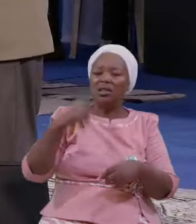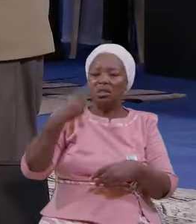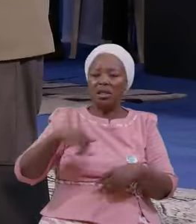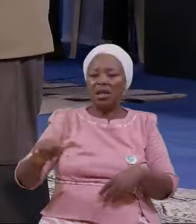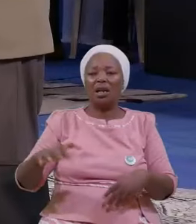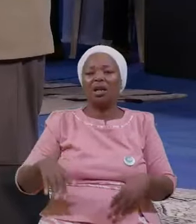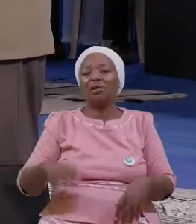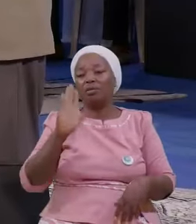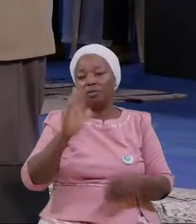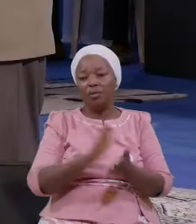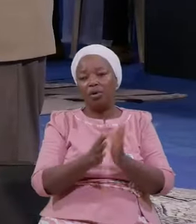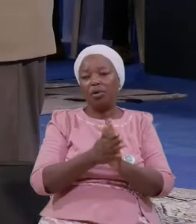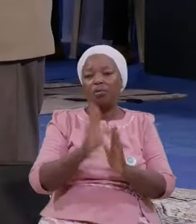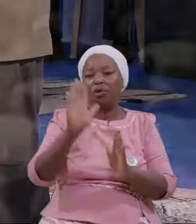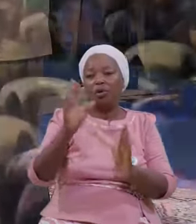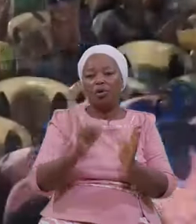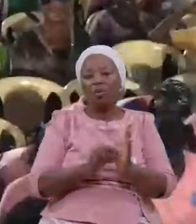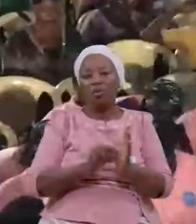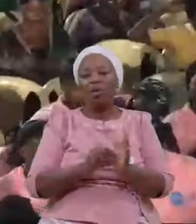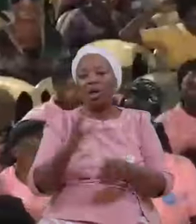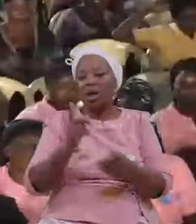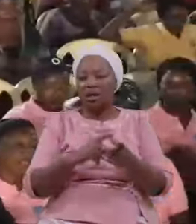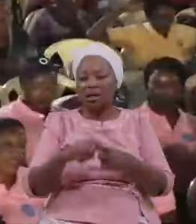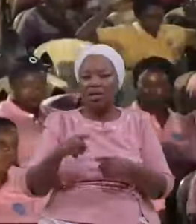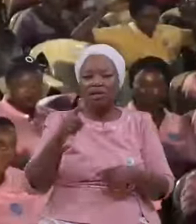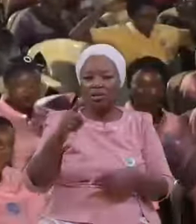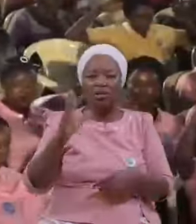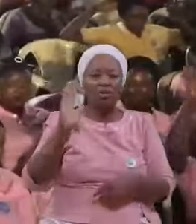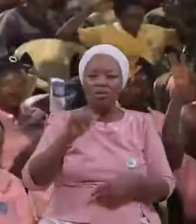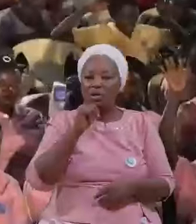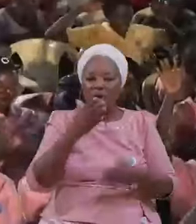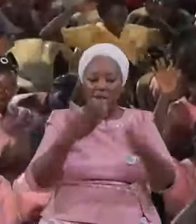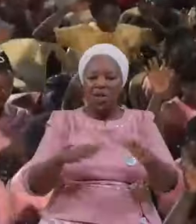yours. And you will not die prematurely.